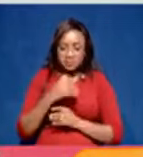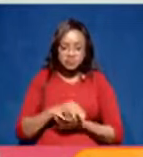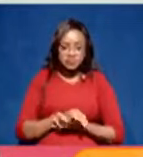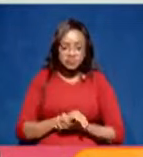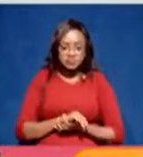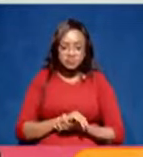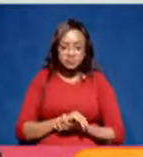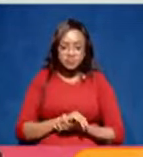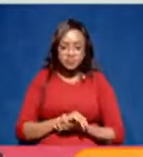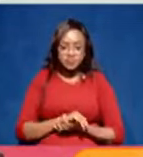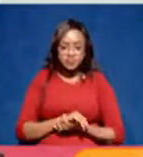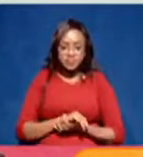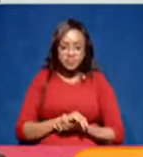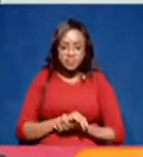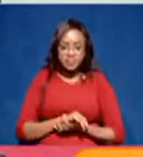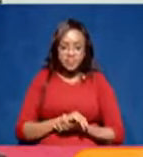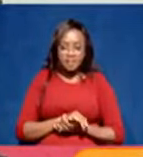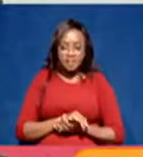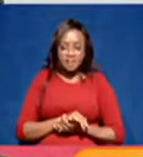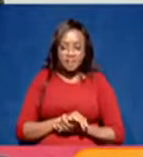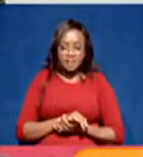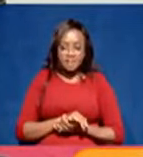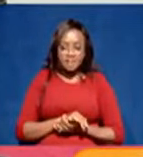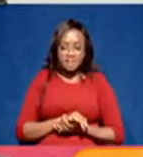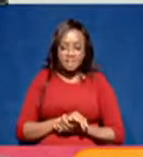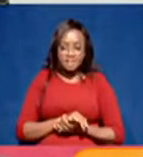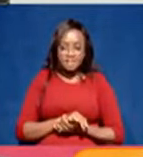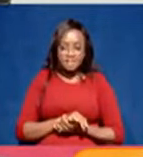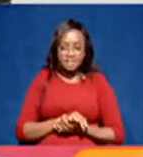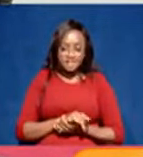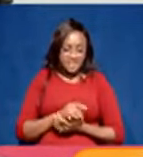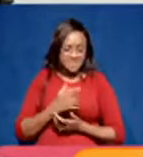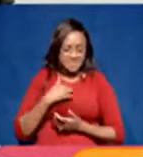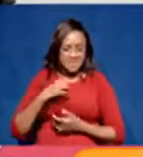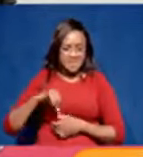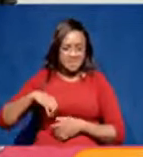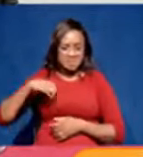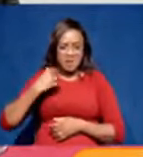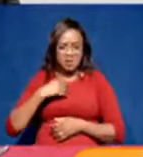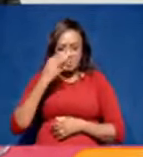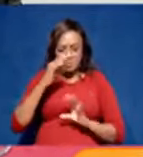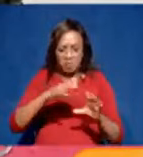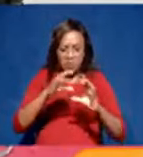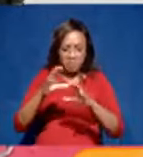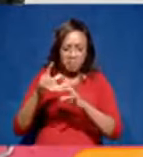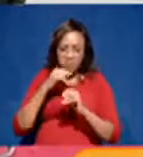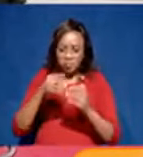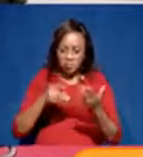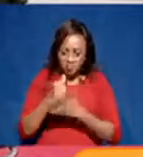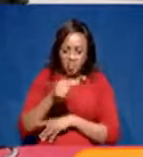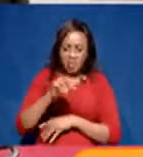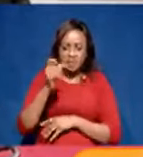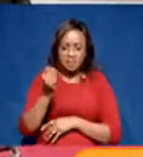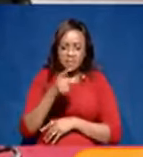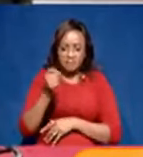The first question, she says, initially private companies would pay a monthly contribution to